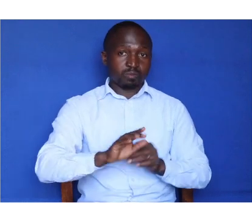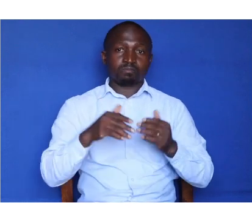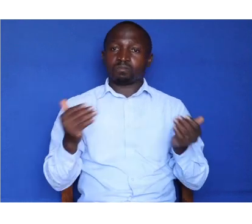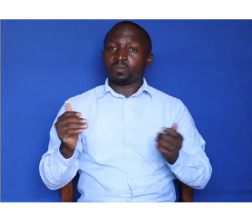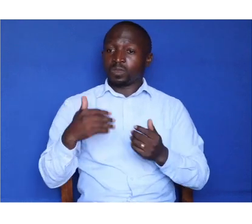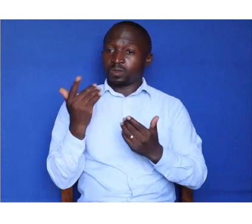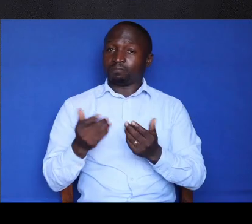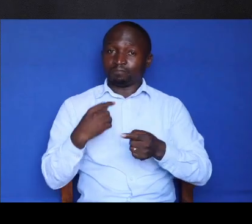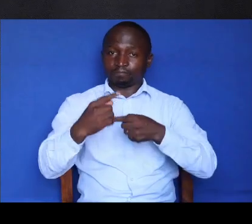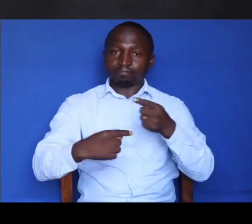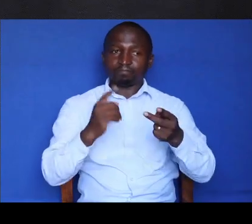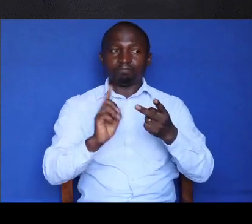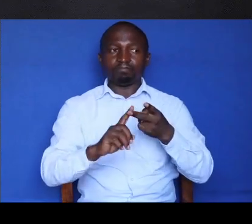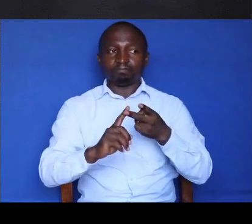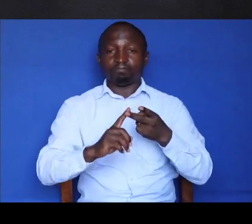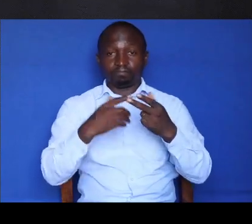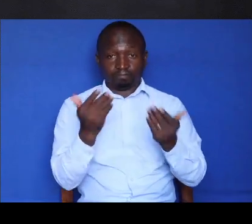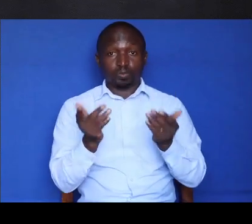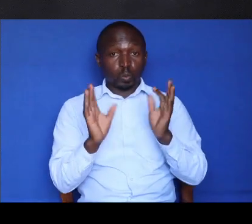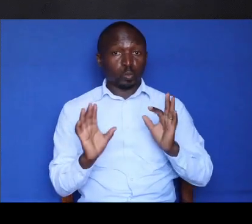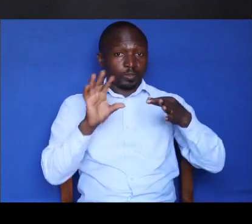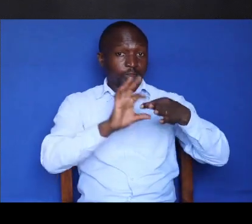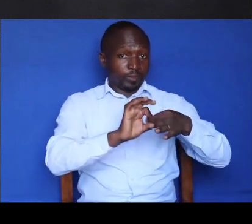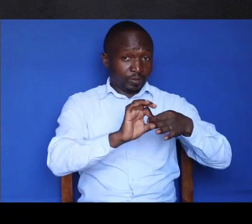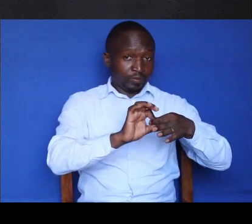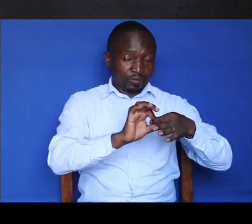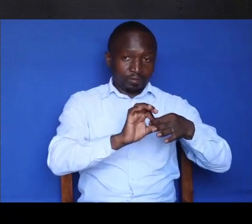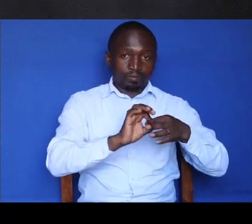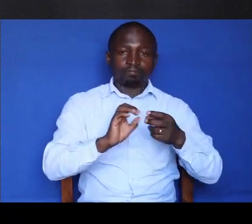with question number 3, let us make potential progress